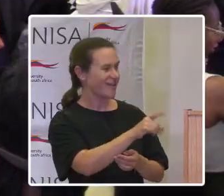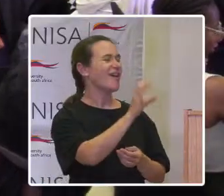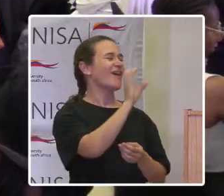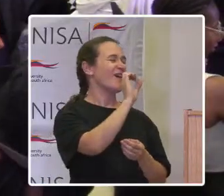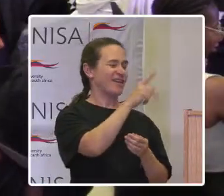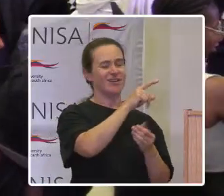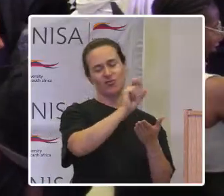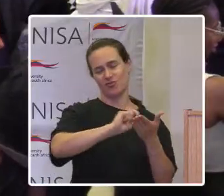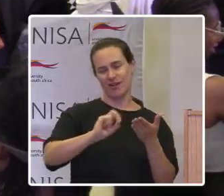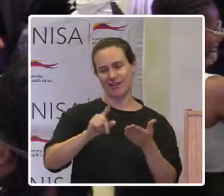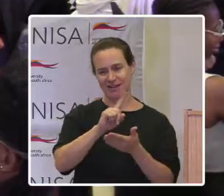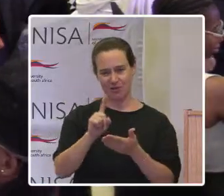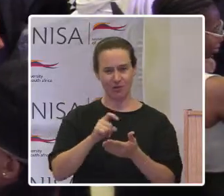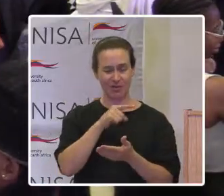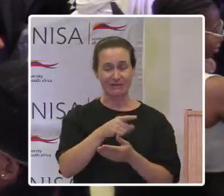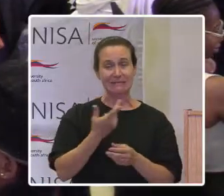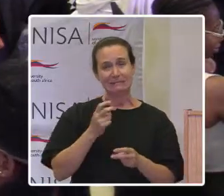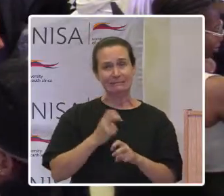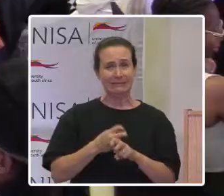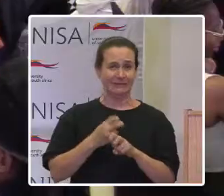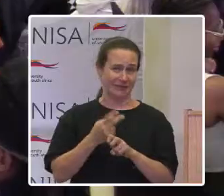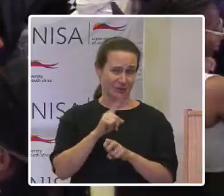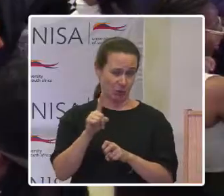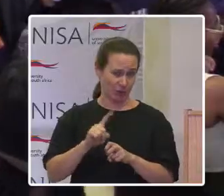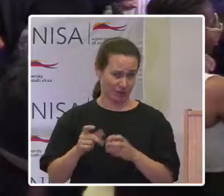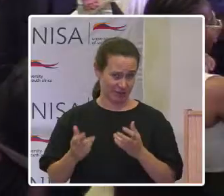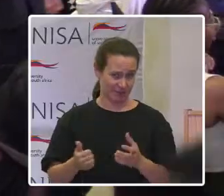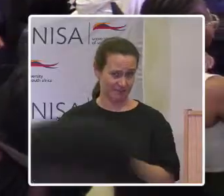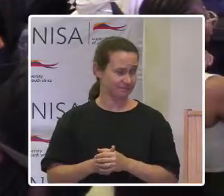That's also quite a difficult question.